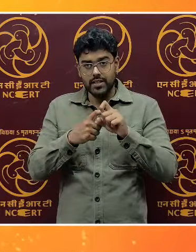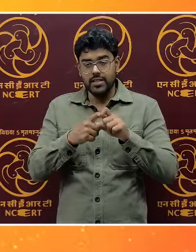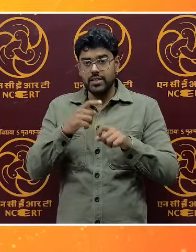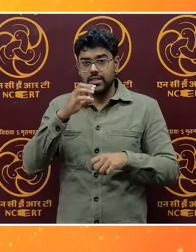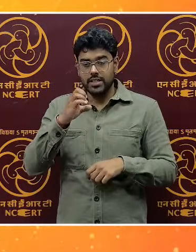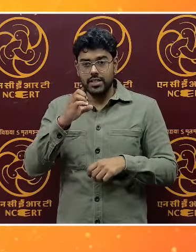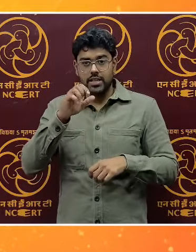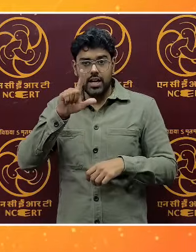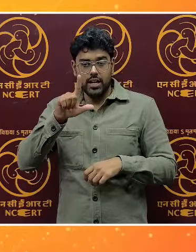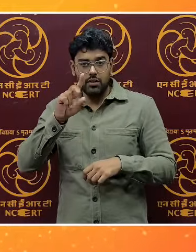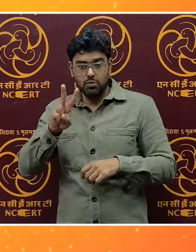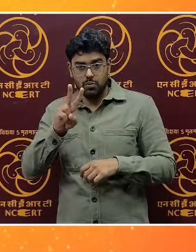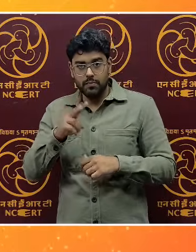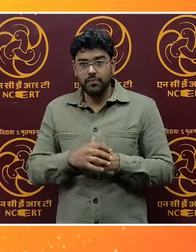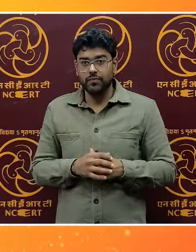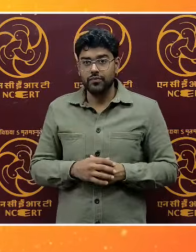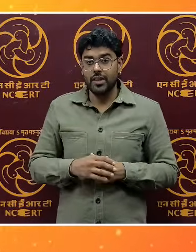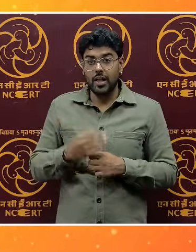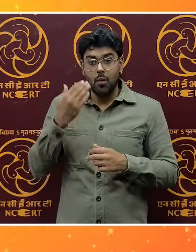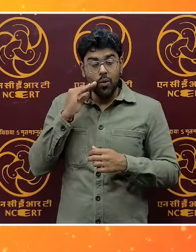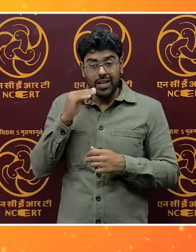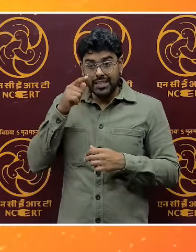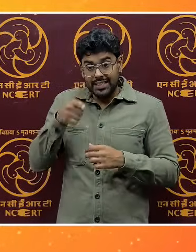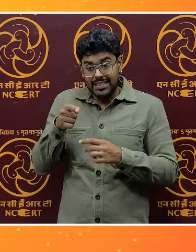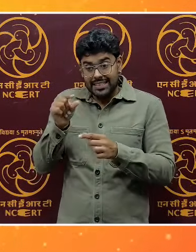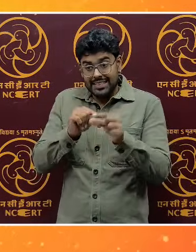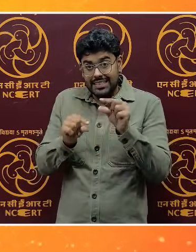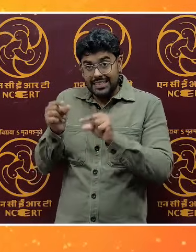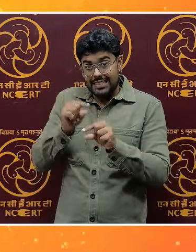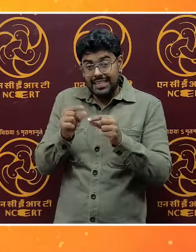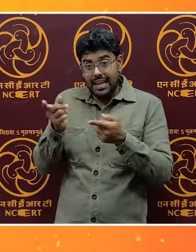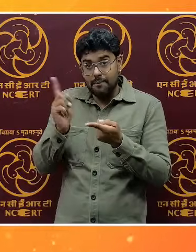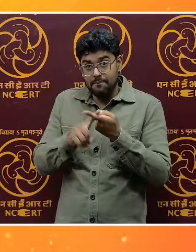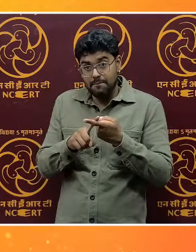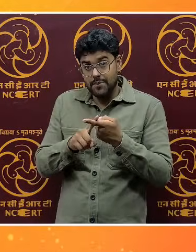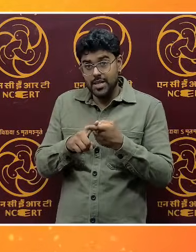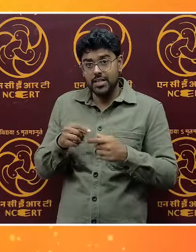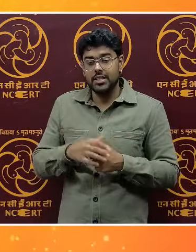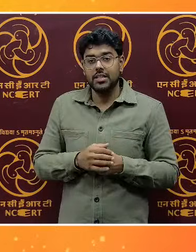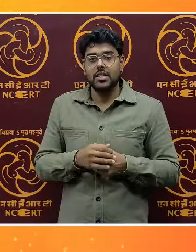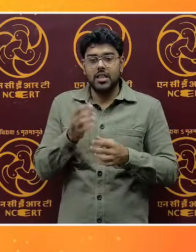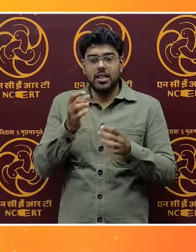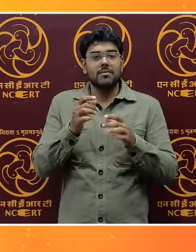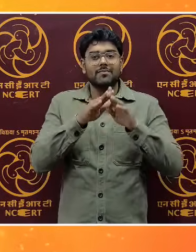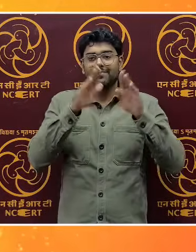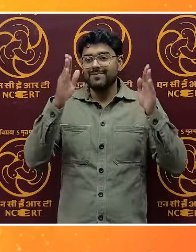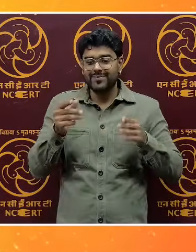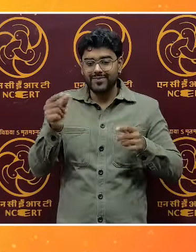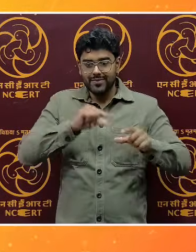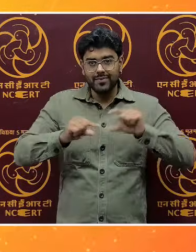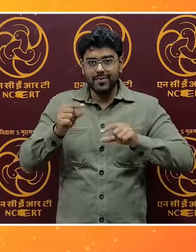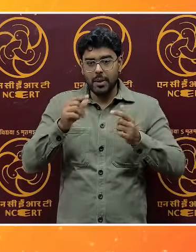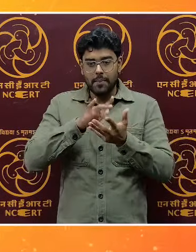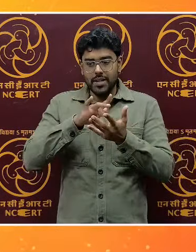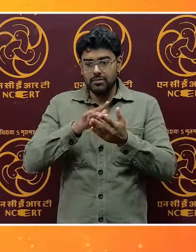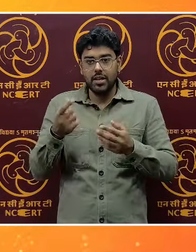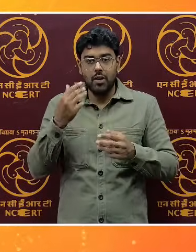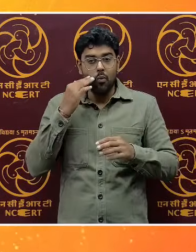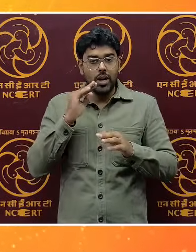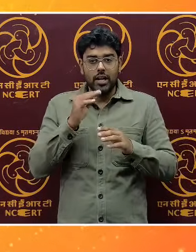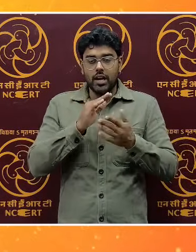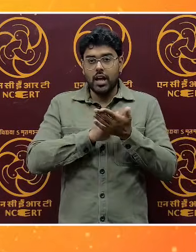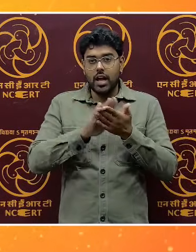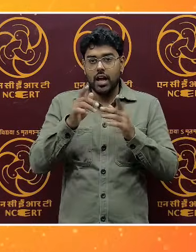is H2S. When these reactions are done in the lab, you know, when this gas is released,